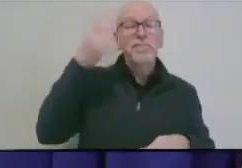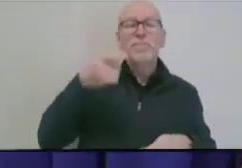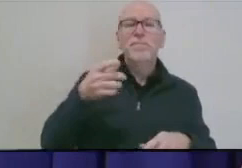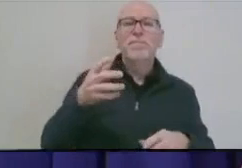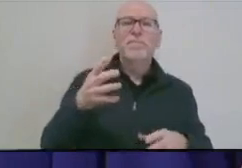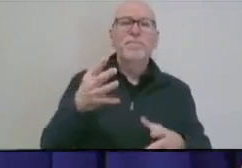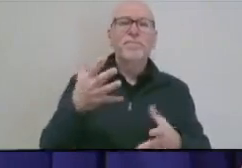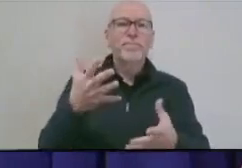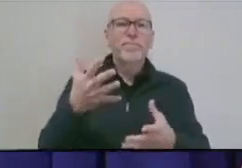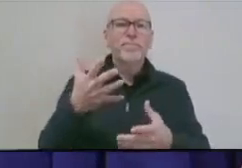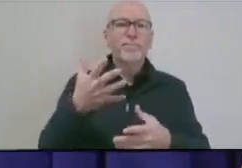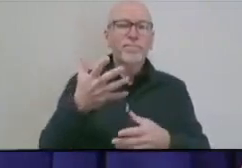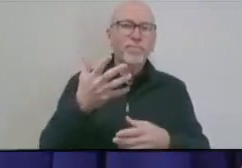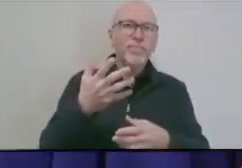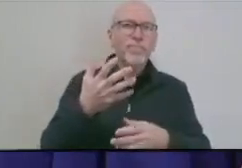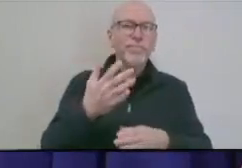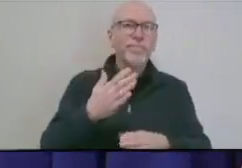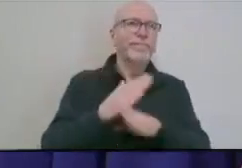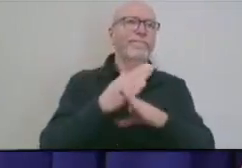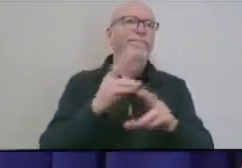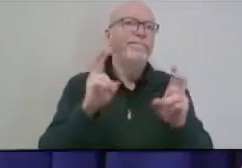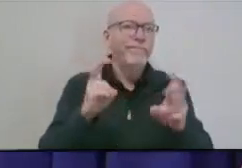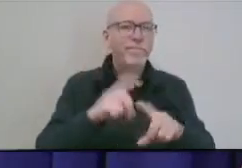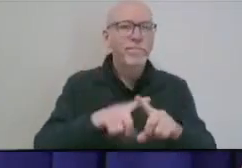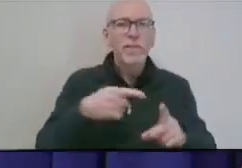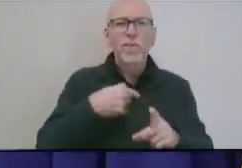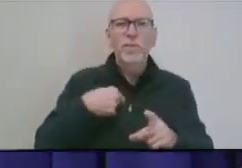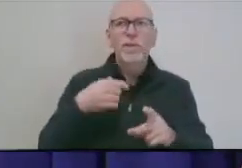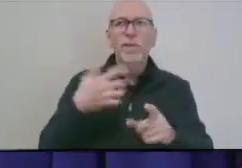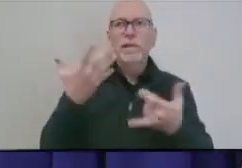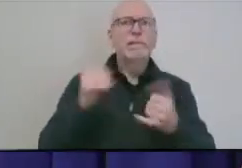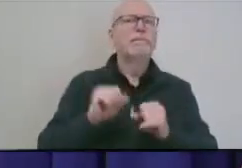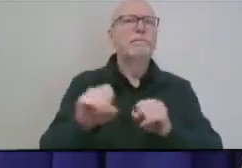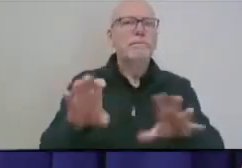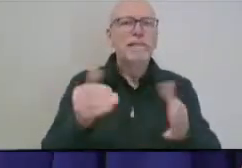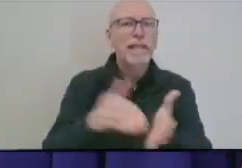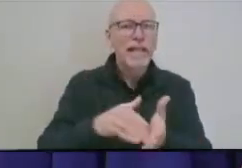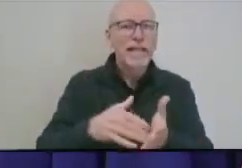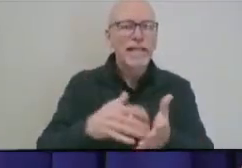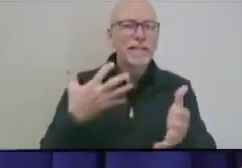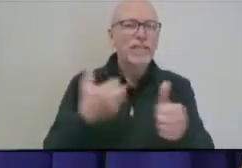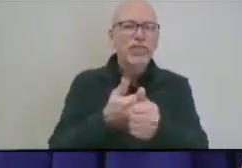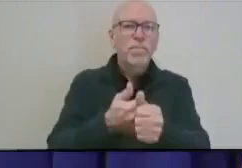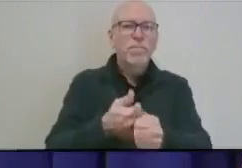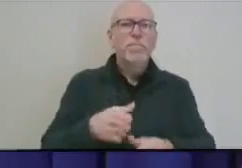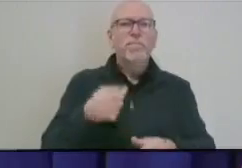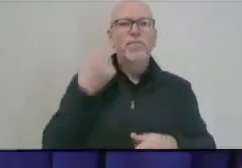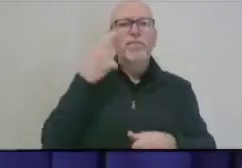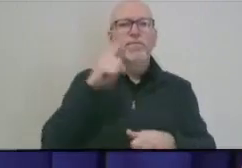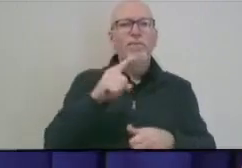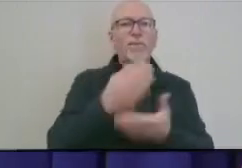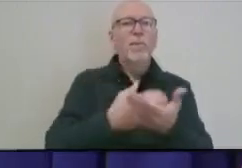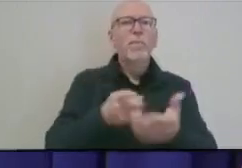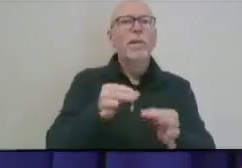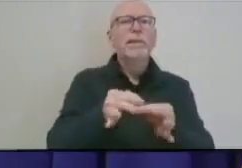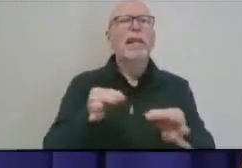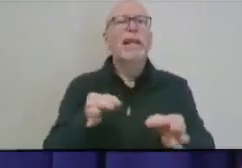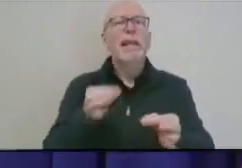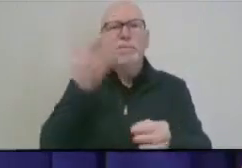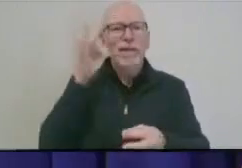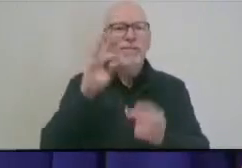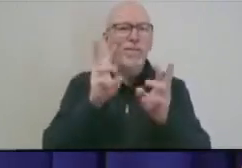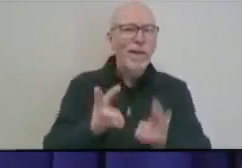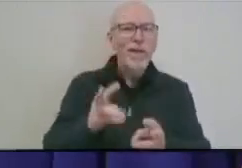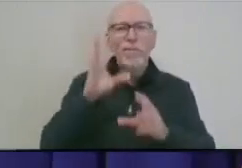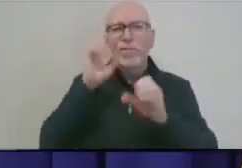that were a couple hurdles, but we're catching up on that, on those delays. But that's in addition